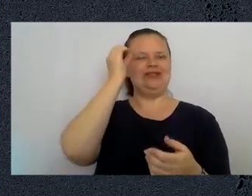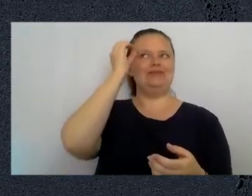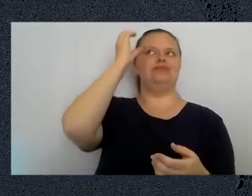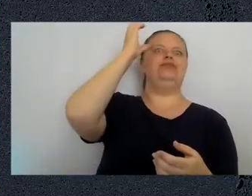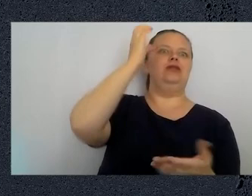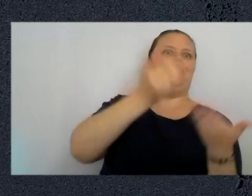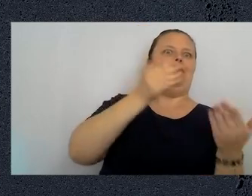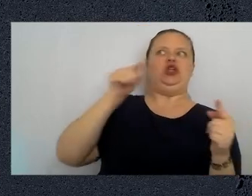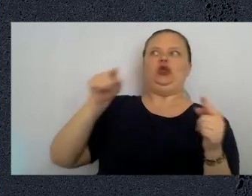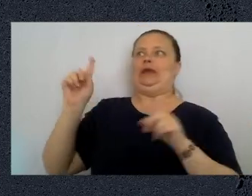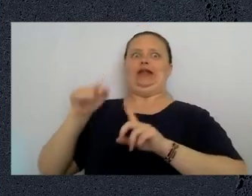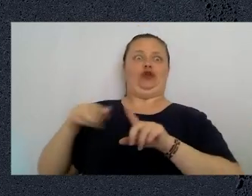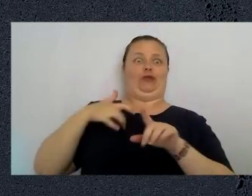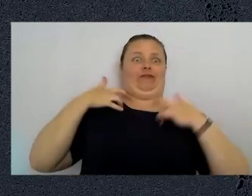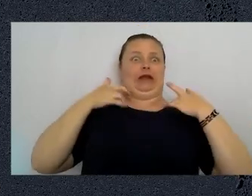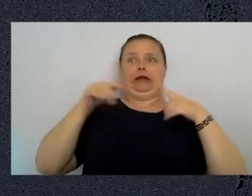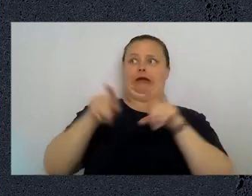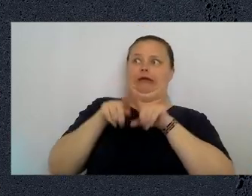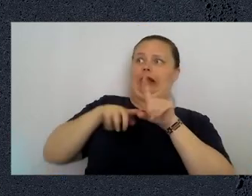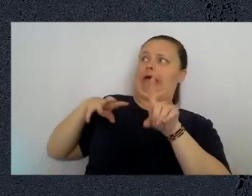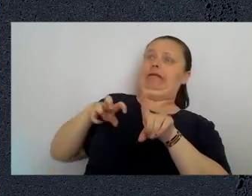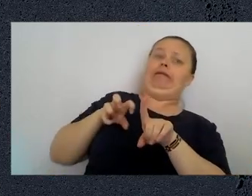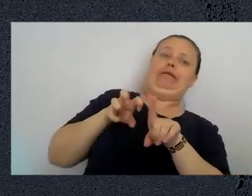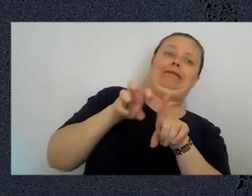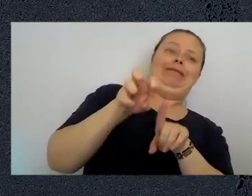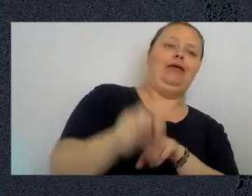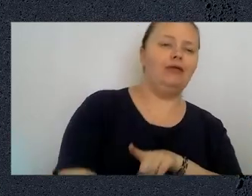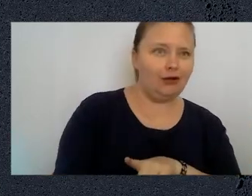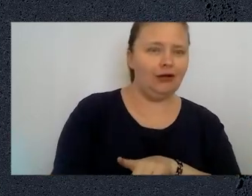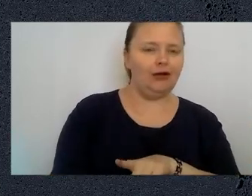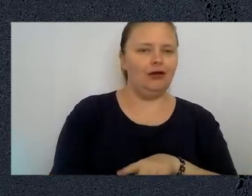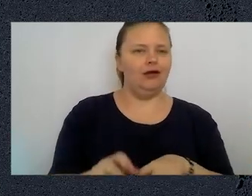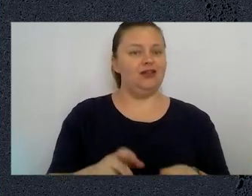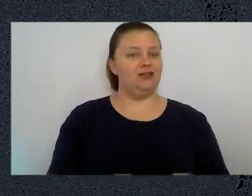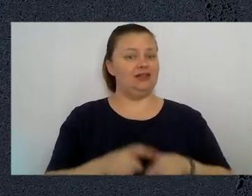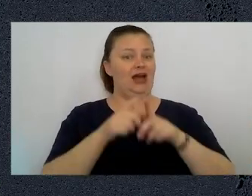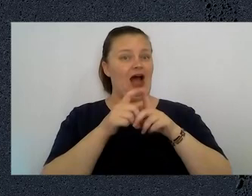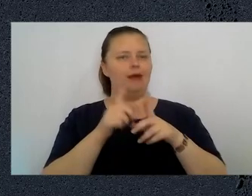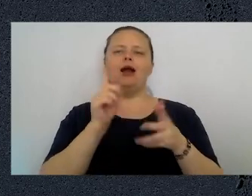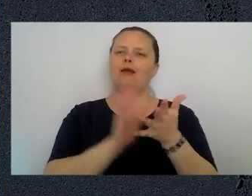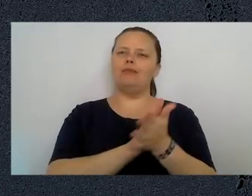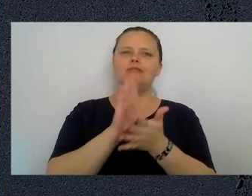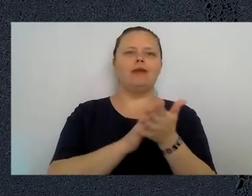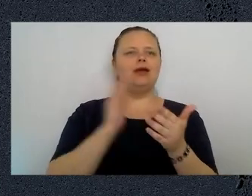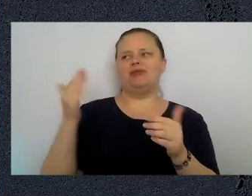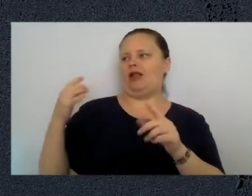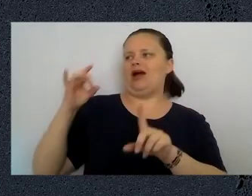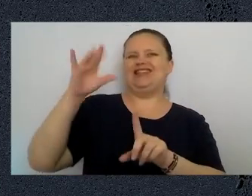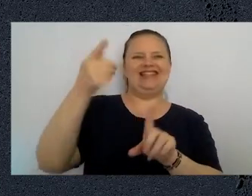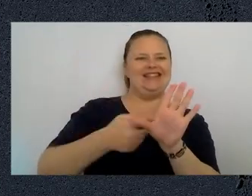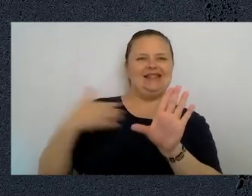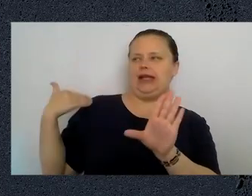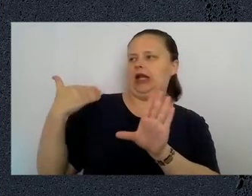ago, so you're catching up on that as well. It's a lot harder, and I'm glad in the last 10 years we've come with a better understanding on those